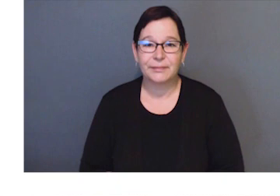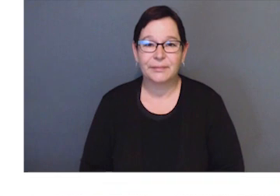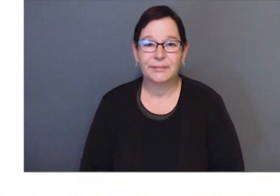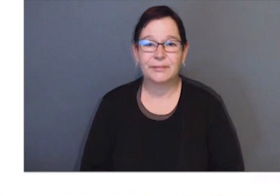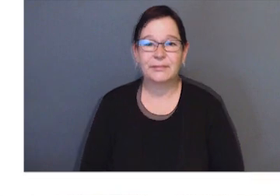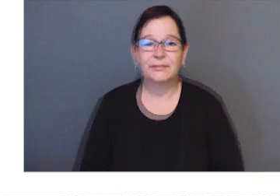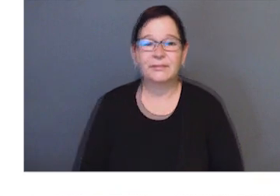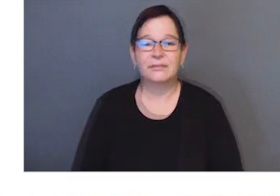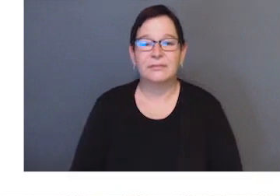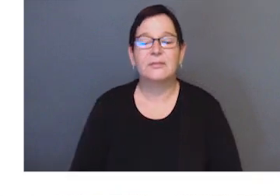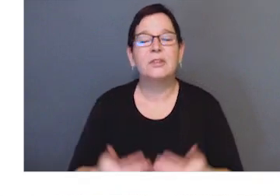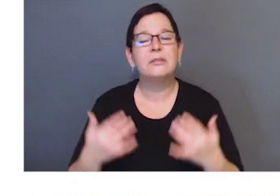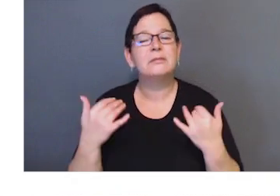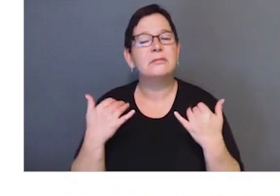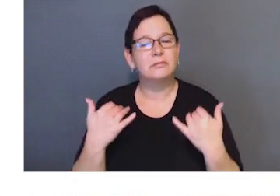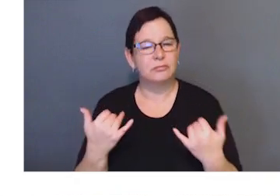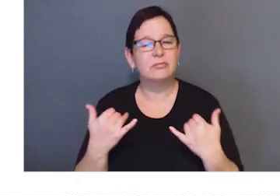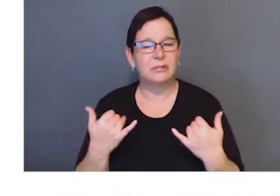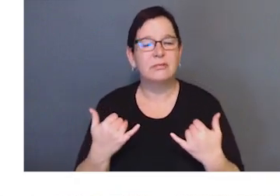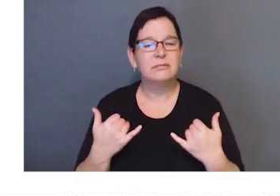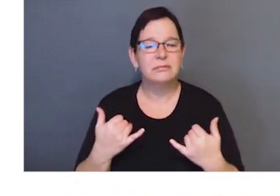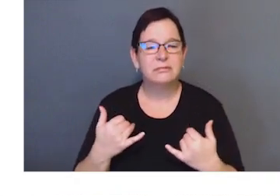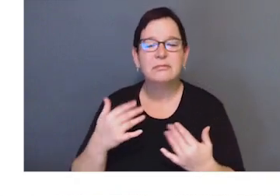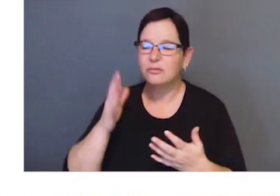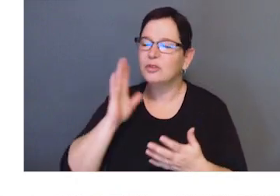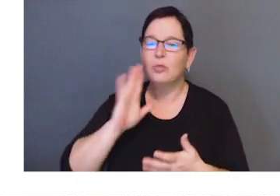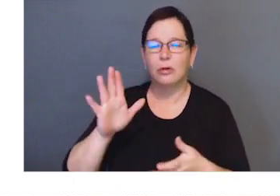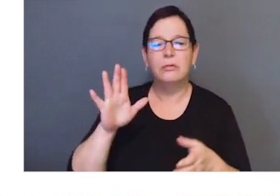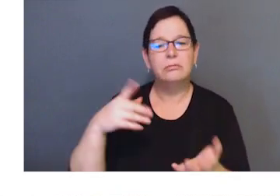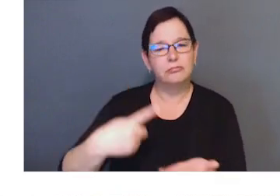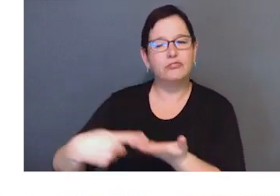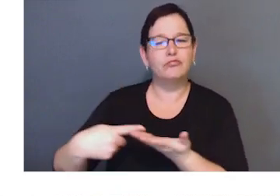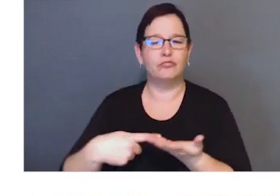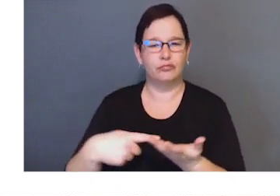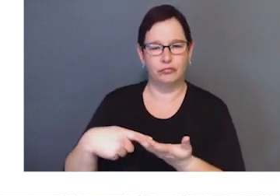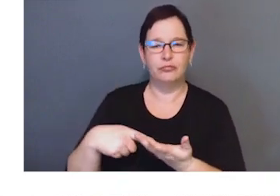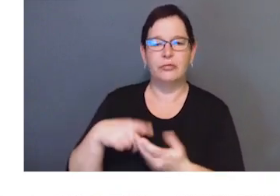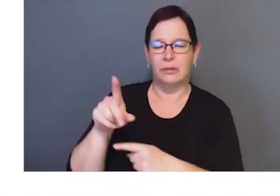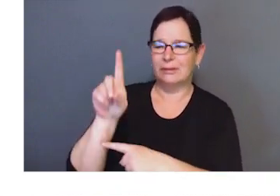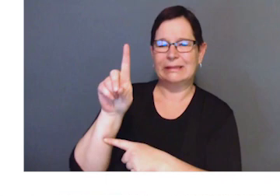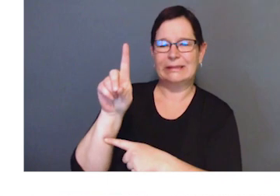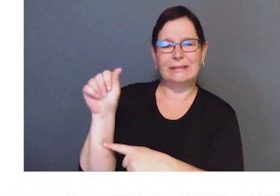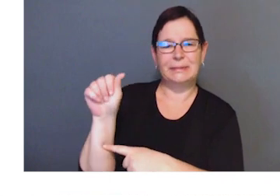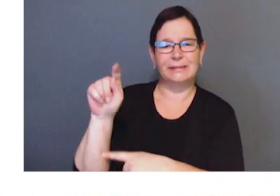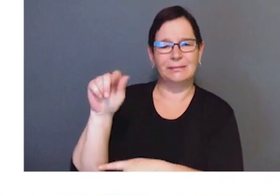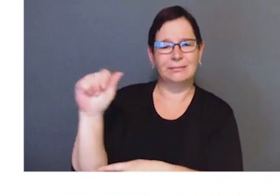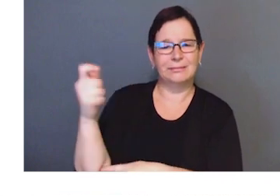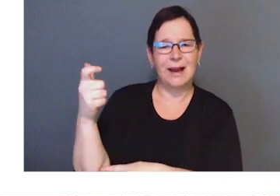Today, we will cover the Disability Tax Credit, or DTC, and how to apply.